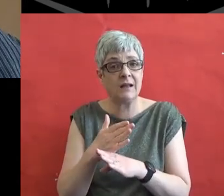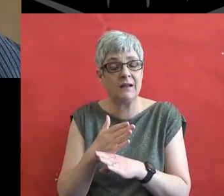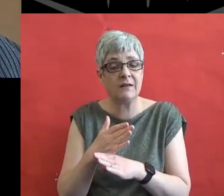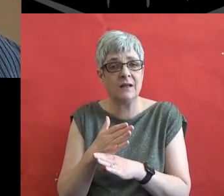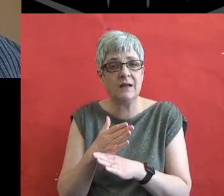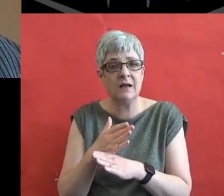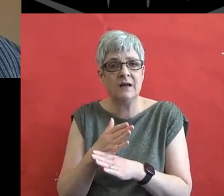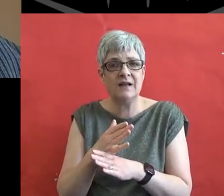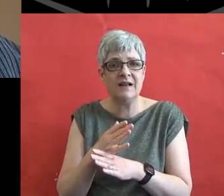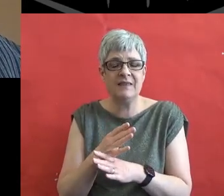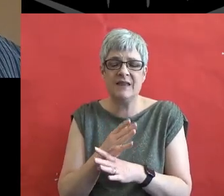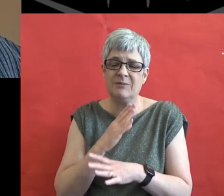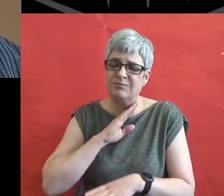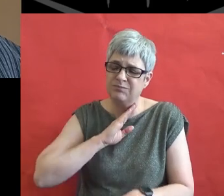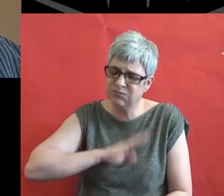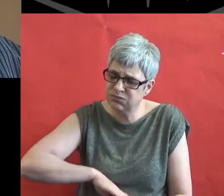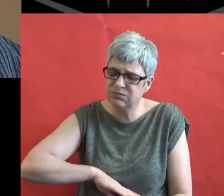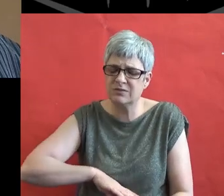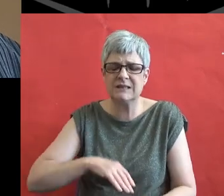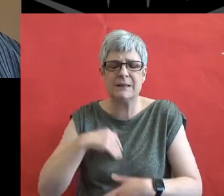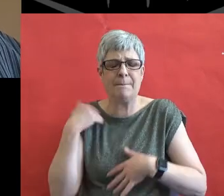In the despair, in the pain,